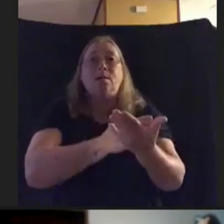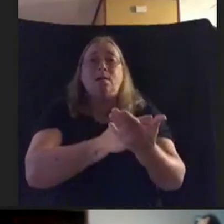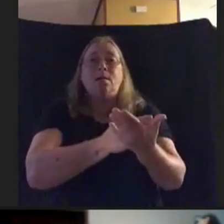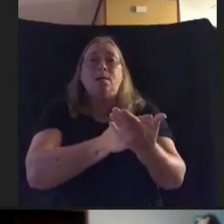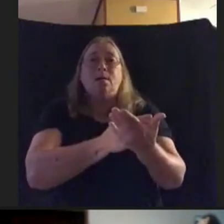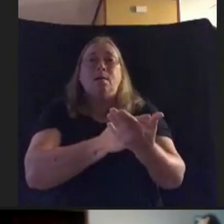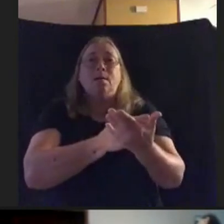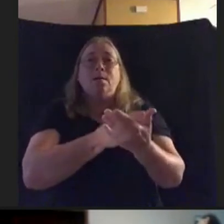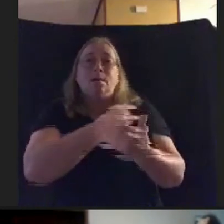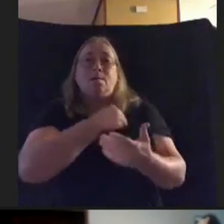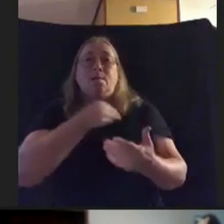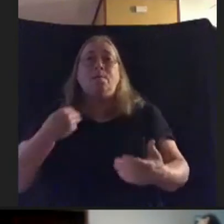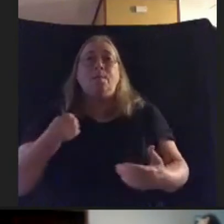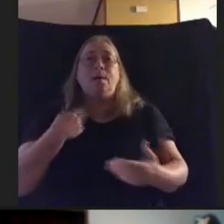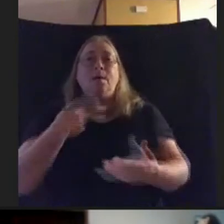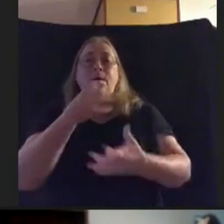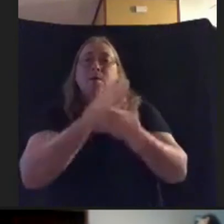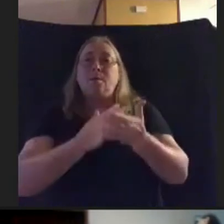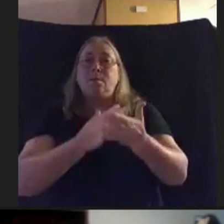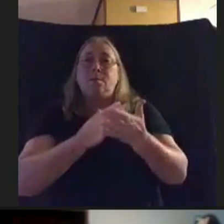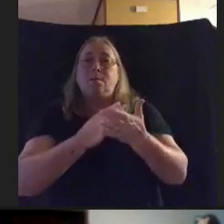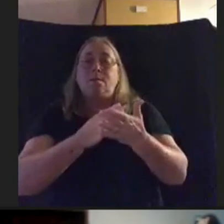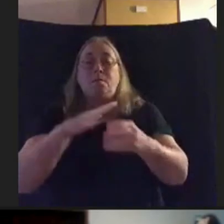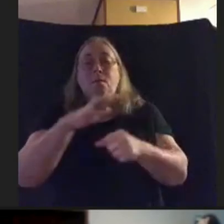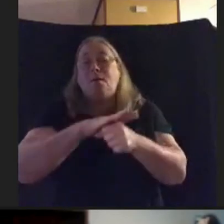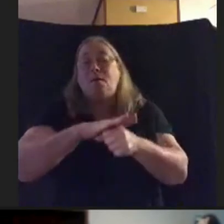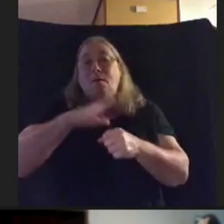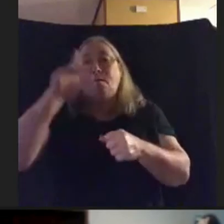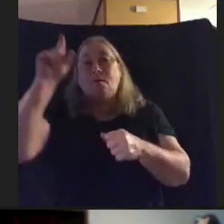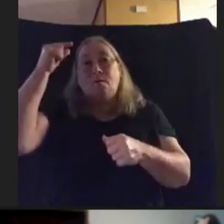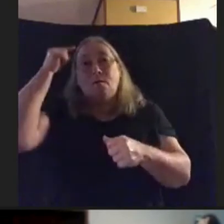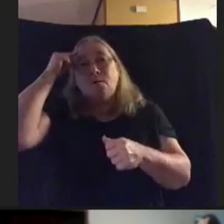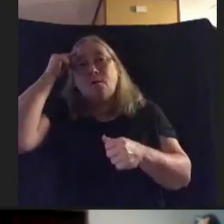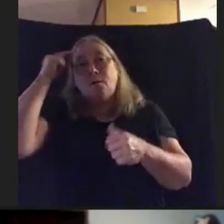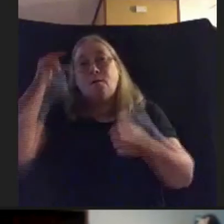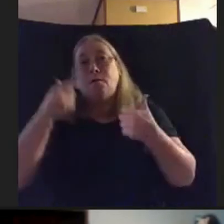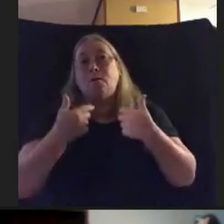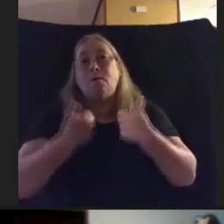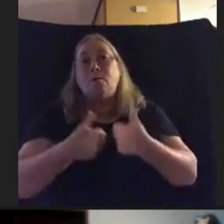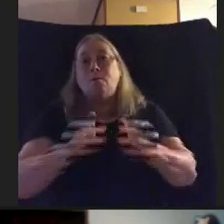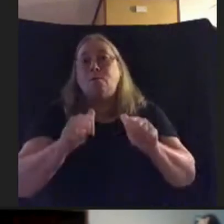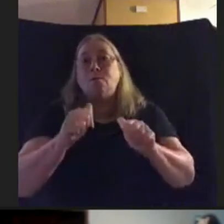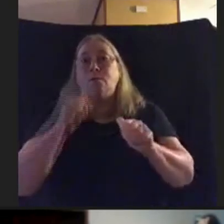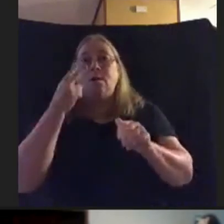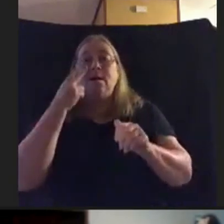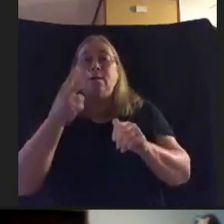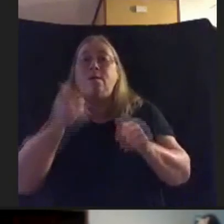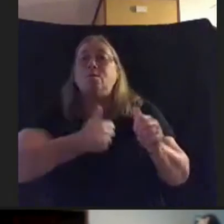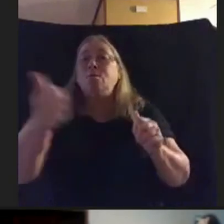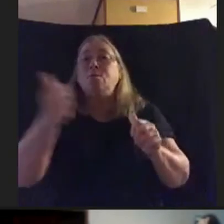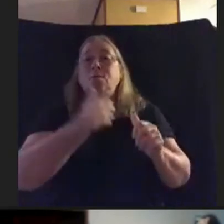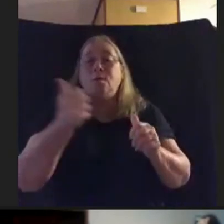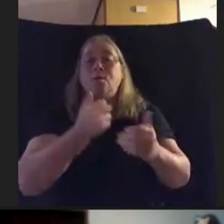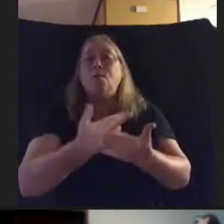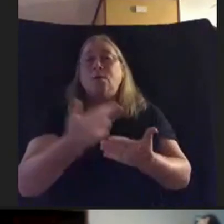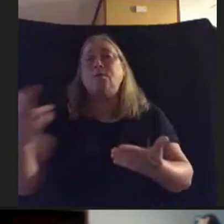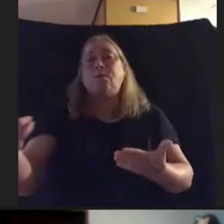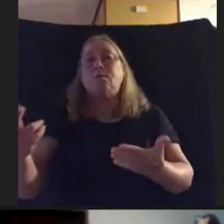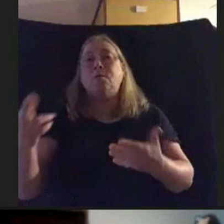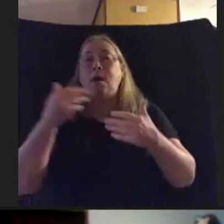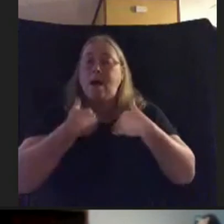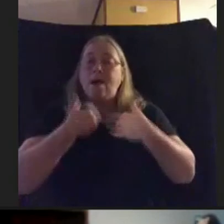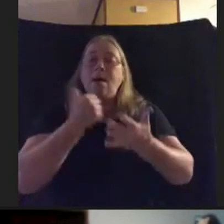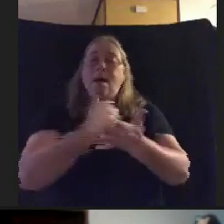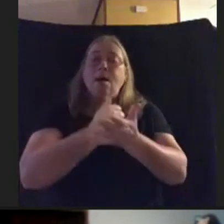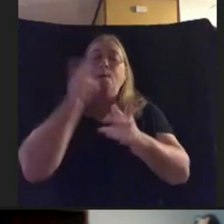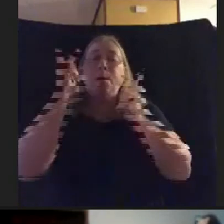We've also seen some local governments that have been involved in trying to use some of the transportation resources that they've had to help people get to the